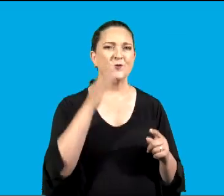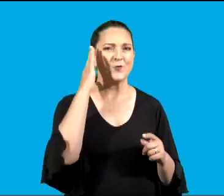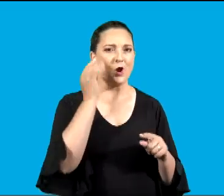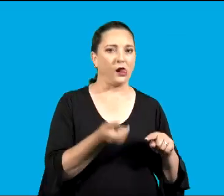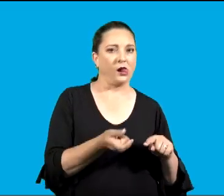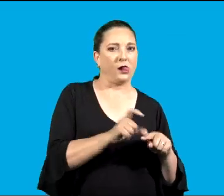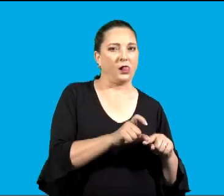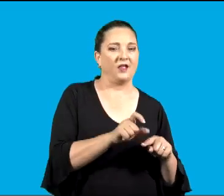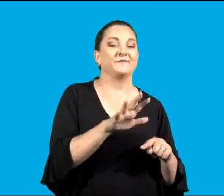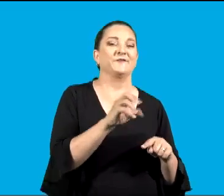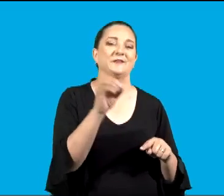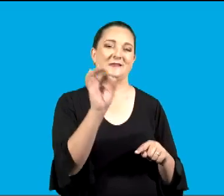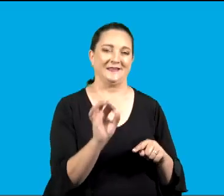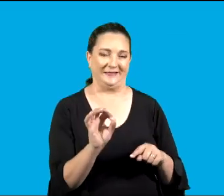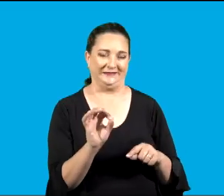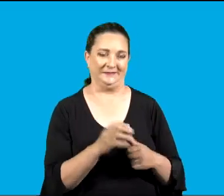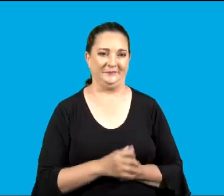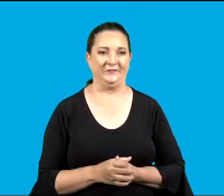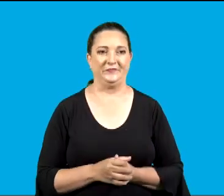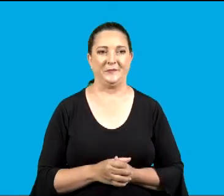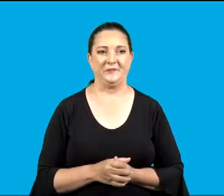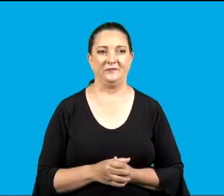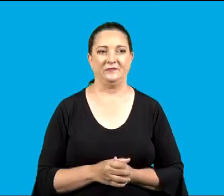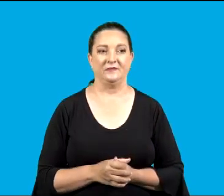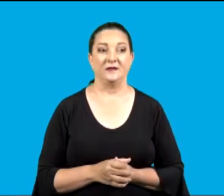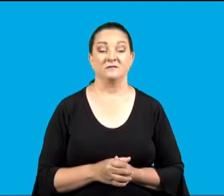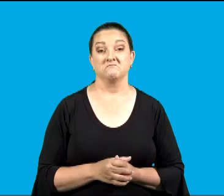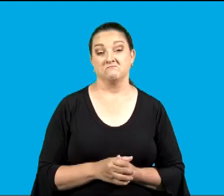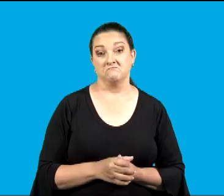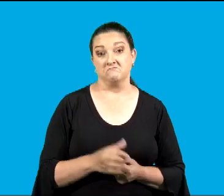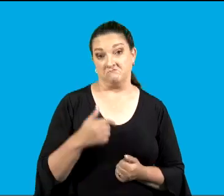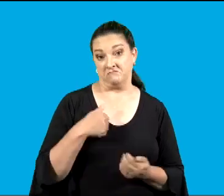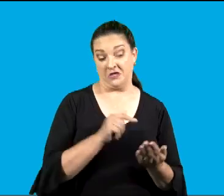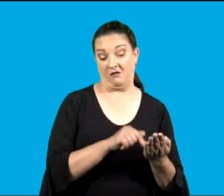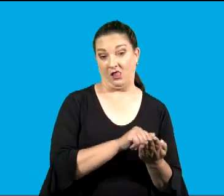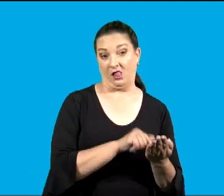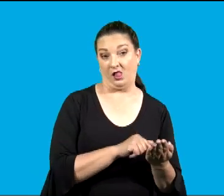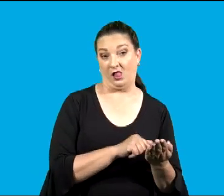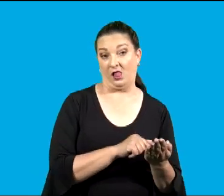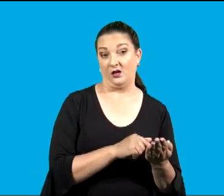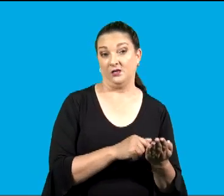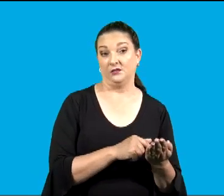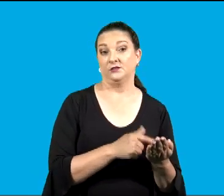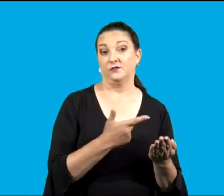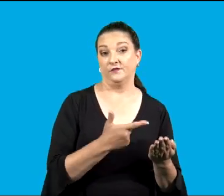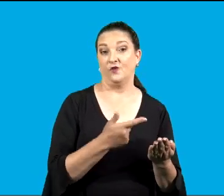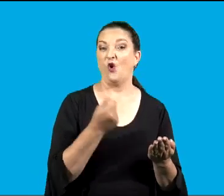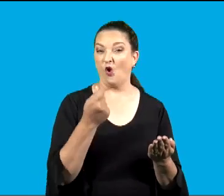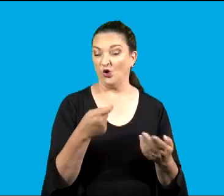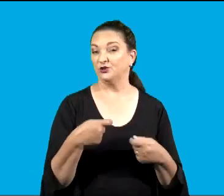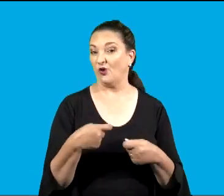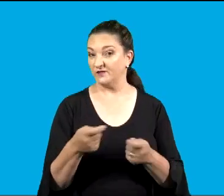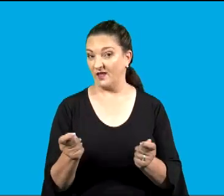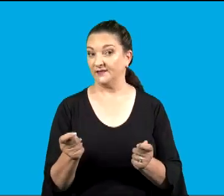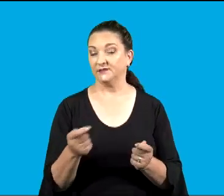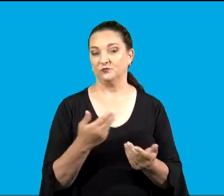is 50% on cost. So I can calculate either my sales or my cost of sales. Let's start with